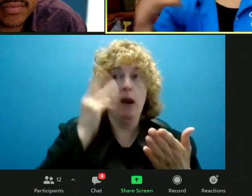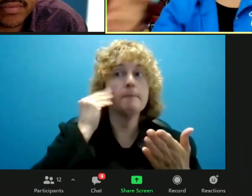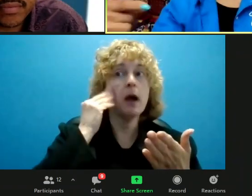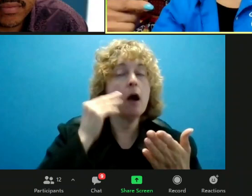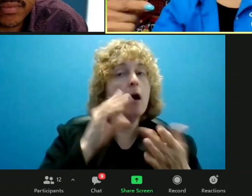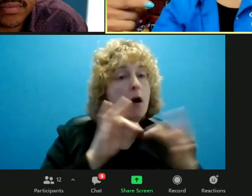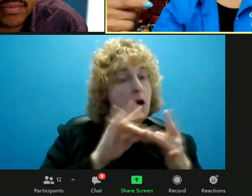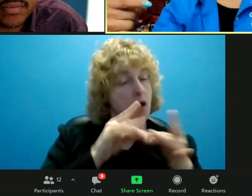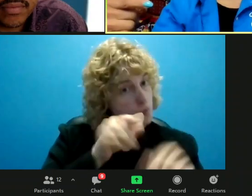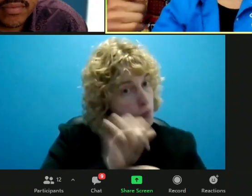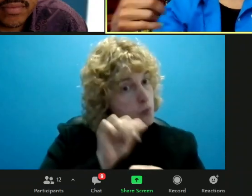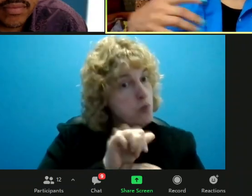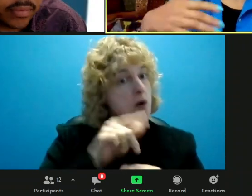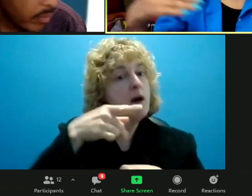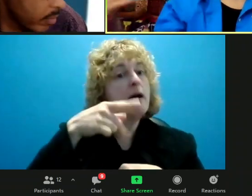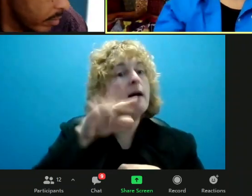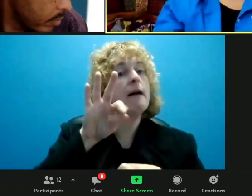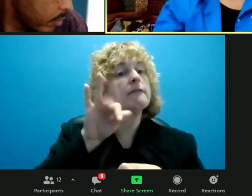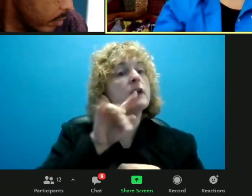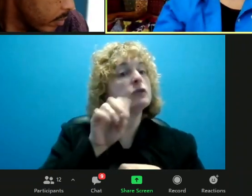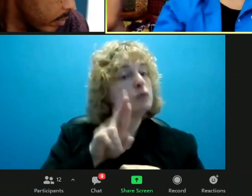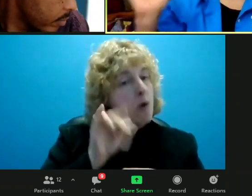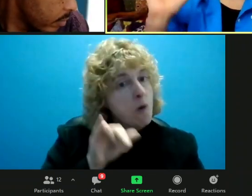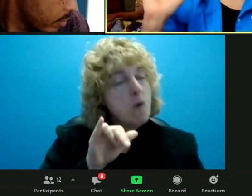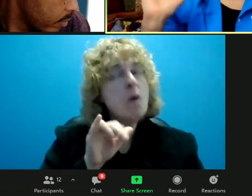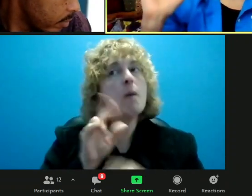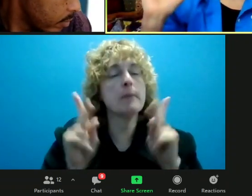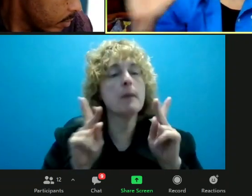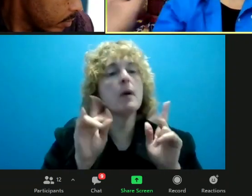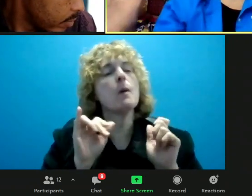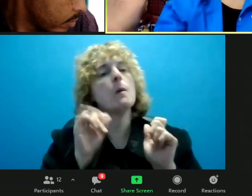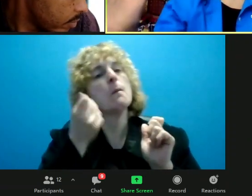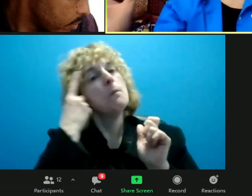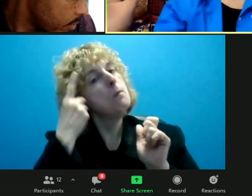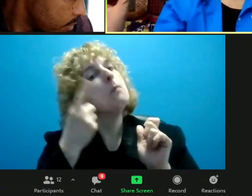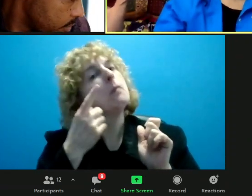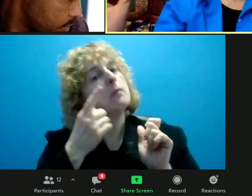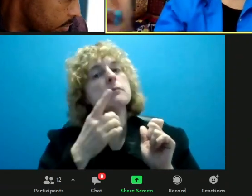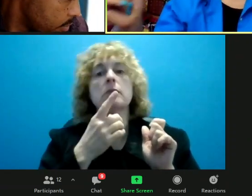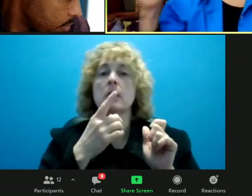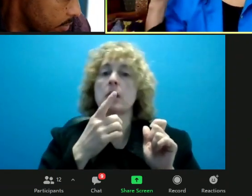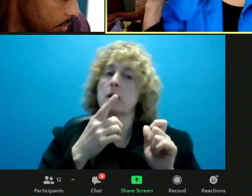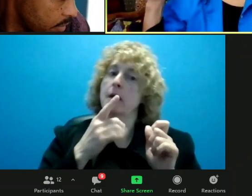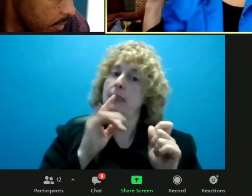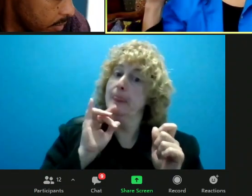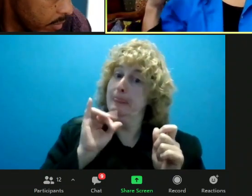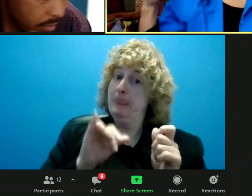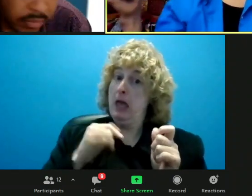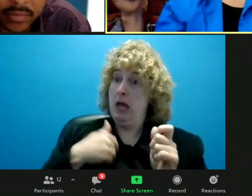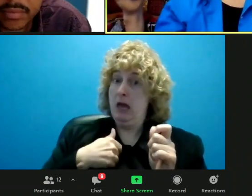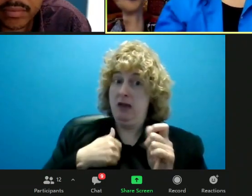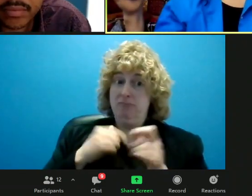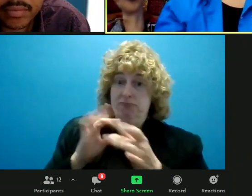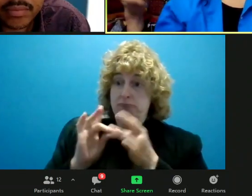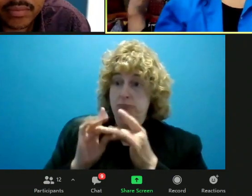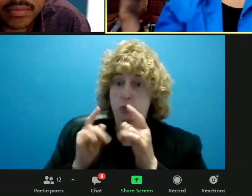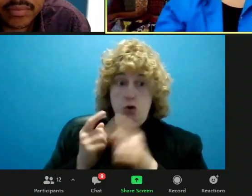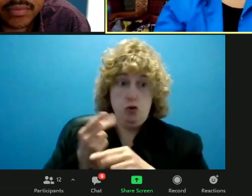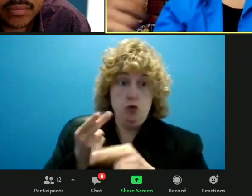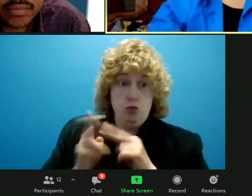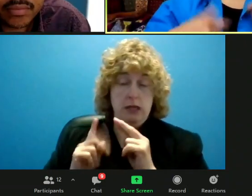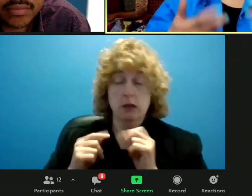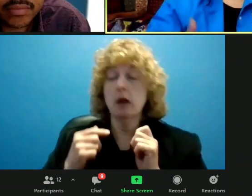one of the issues, just to kind of do a quick personal privilege, and we, as advocates are saying this, um, we know that there is